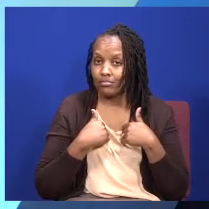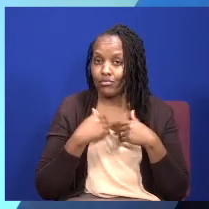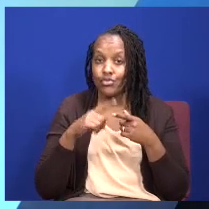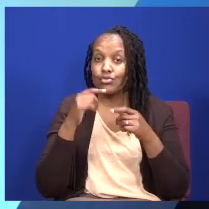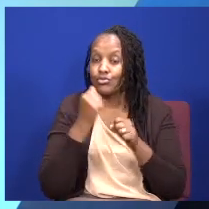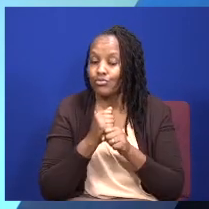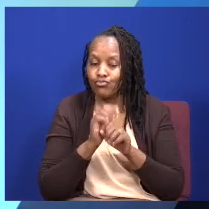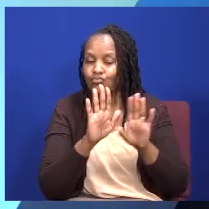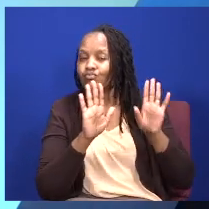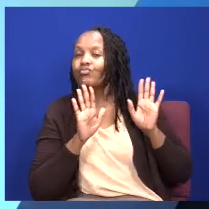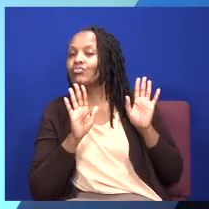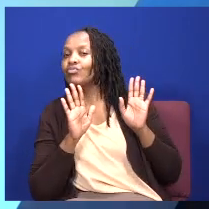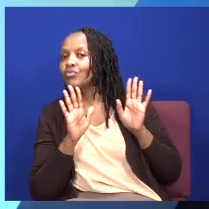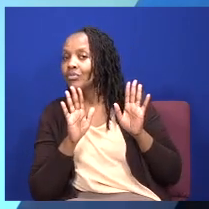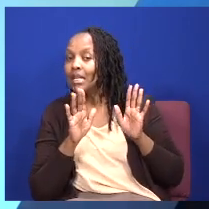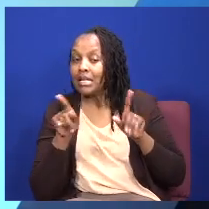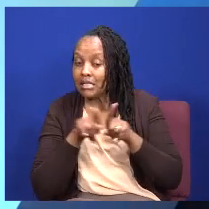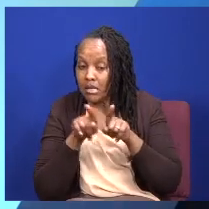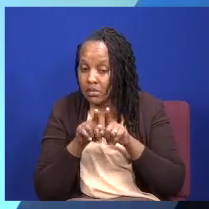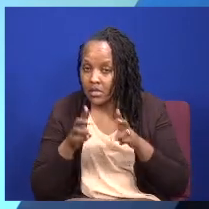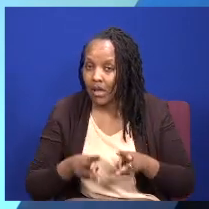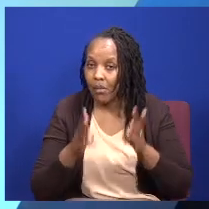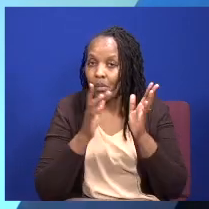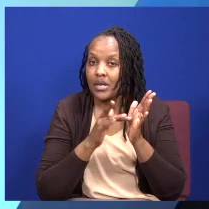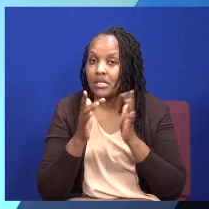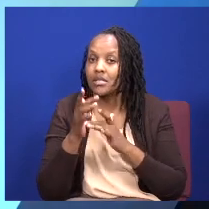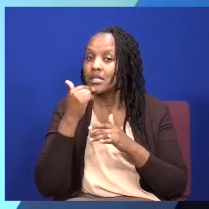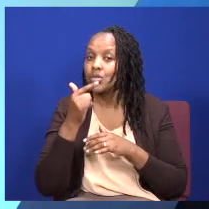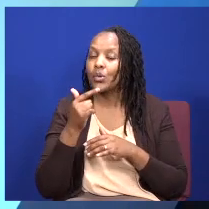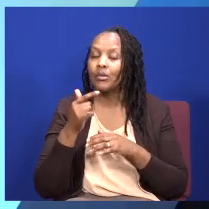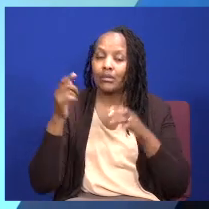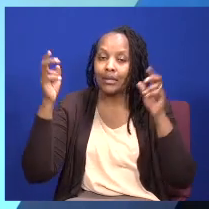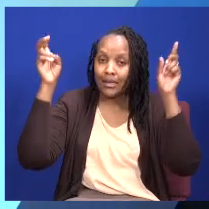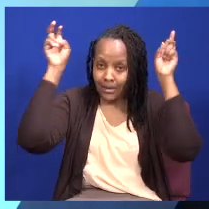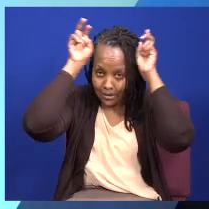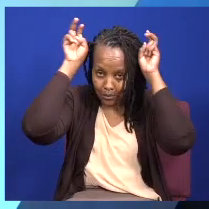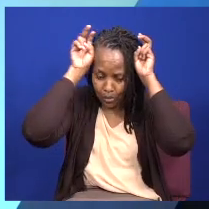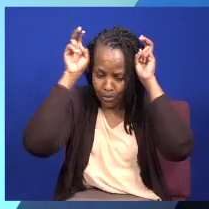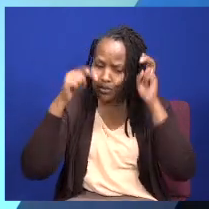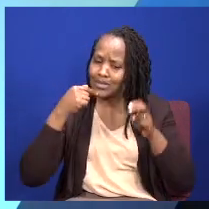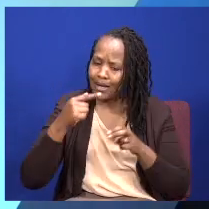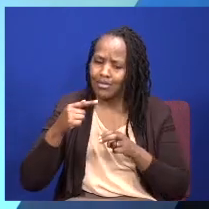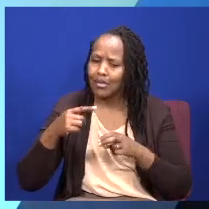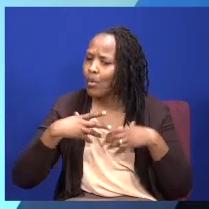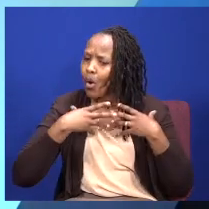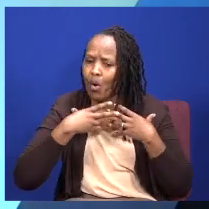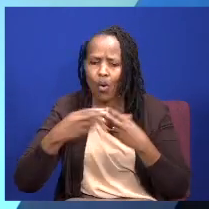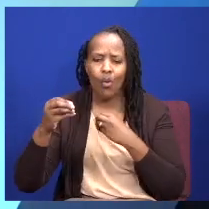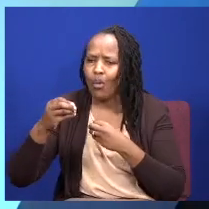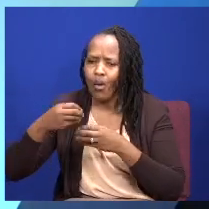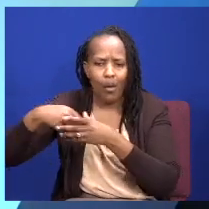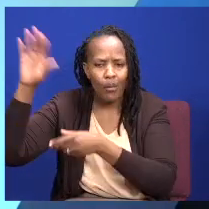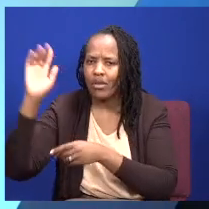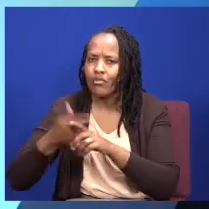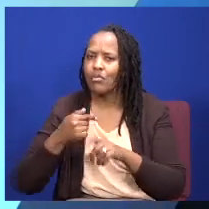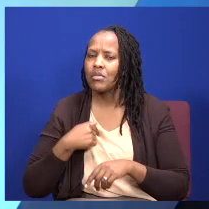same way, Jesus told the demon in this boy to come out. We also tell the devil, get away from us. We tell the evil spirits,